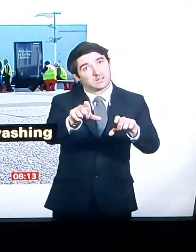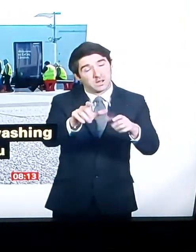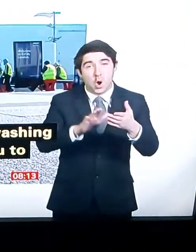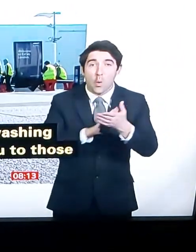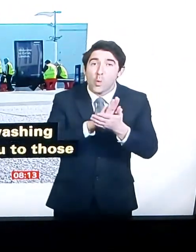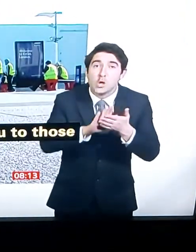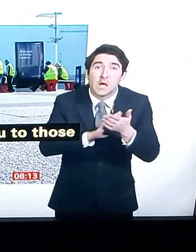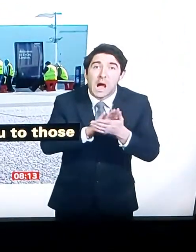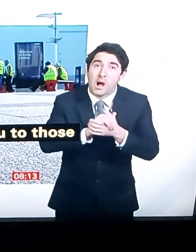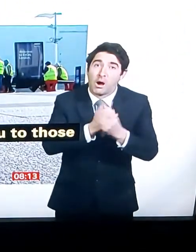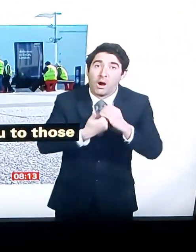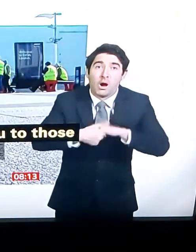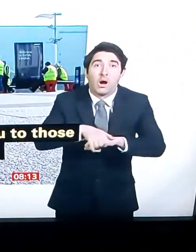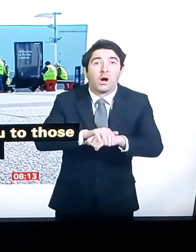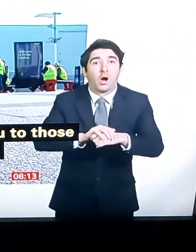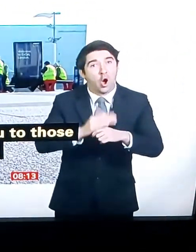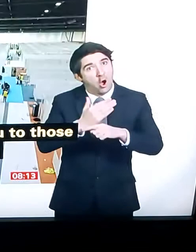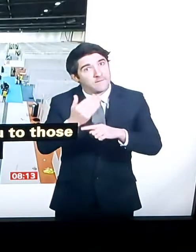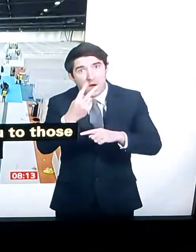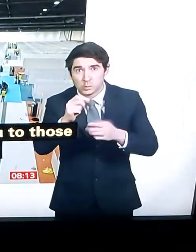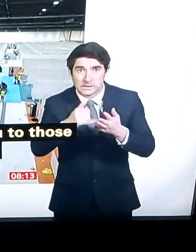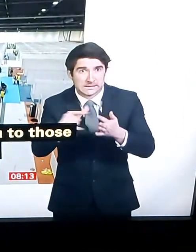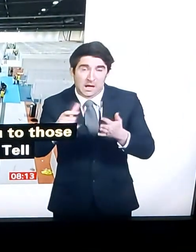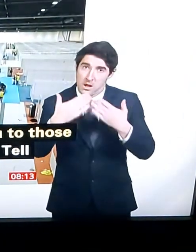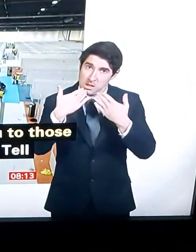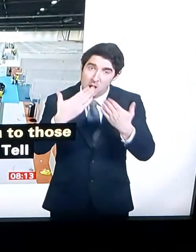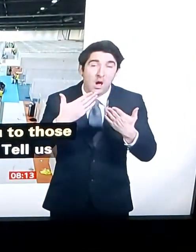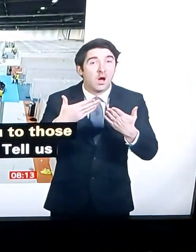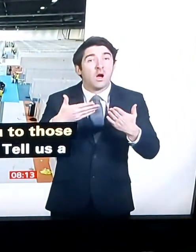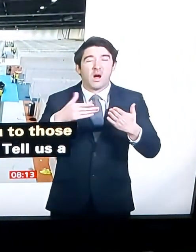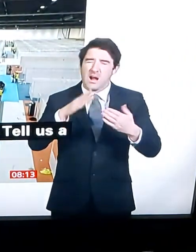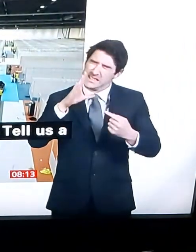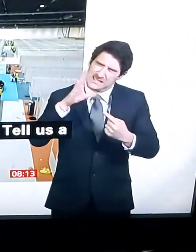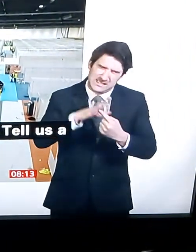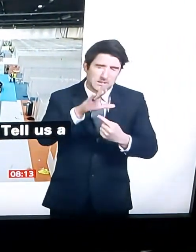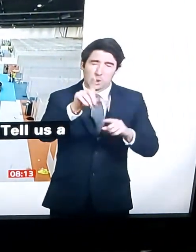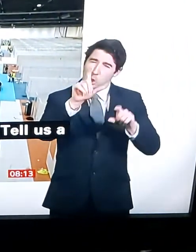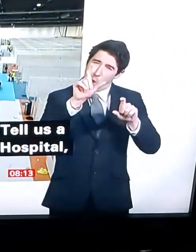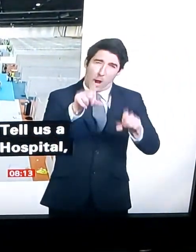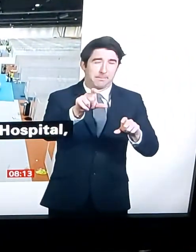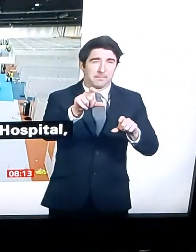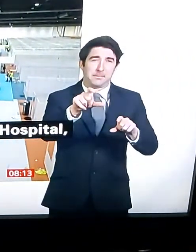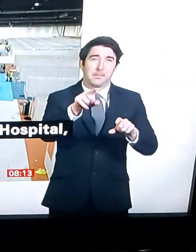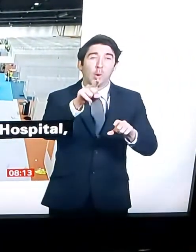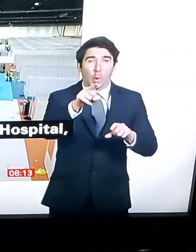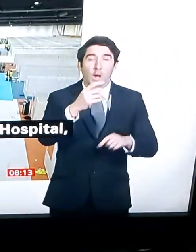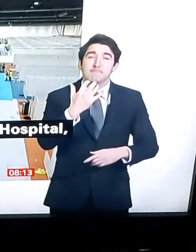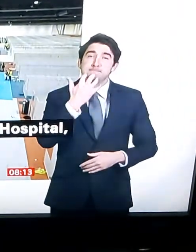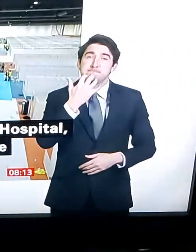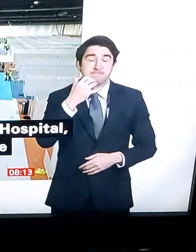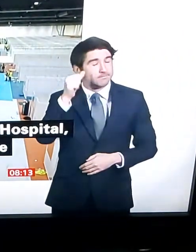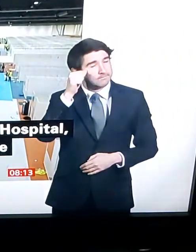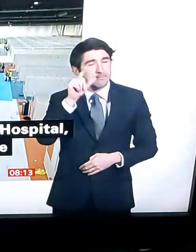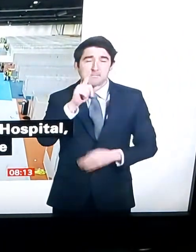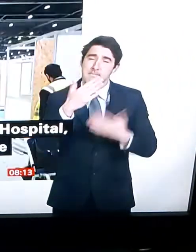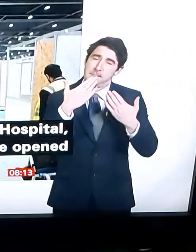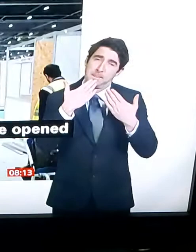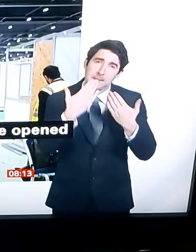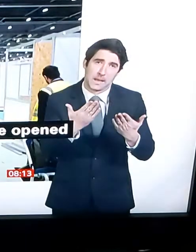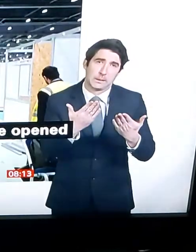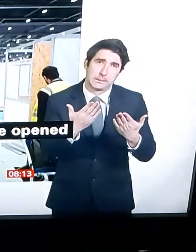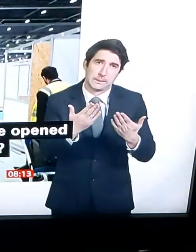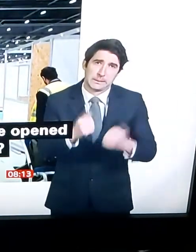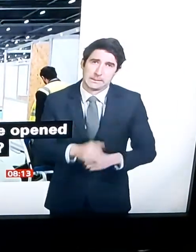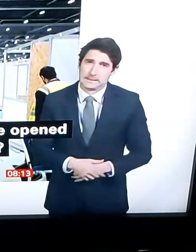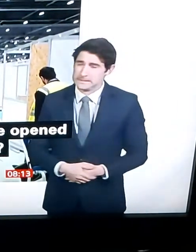home. Tell us a little bit about the Nightingale Hospital. I mean, when will it be ready to be opened and start taking patients? Well,